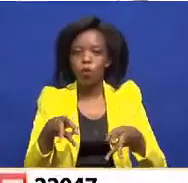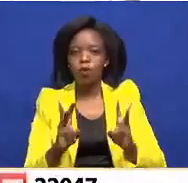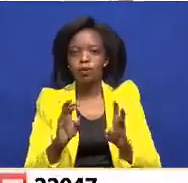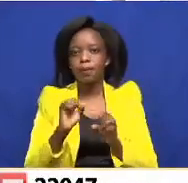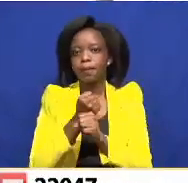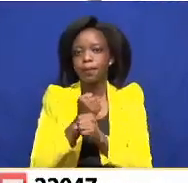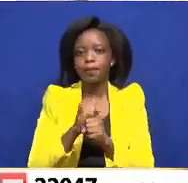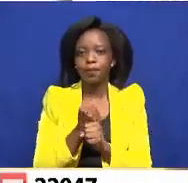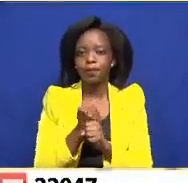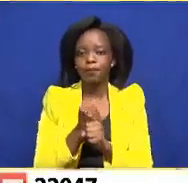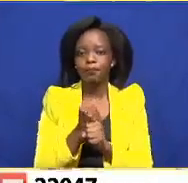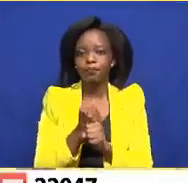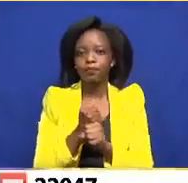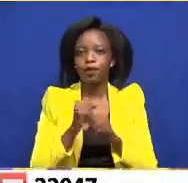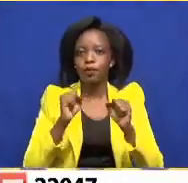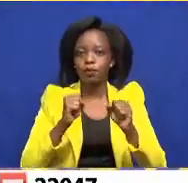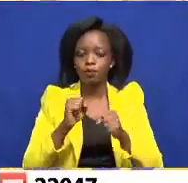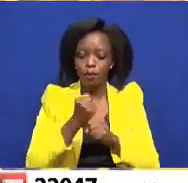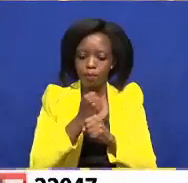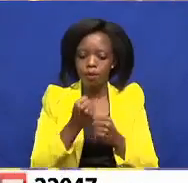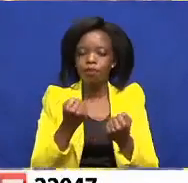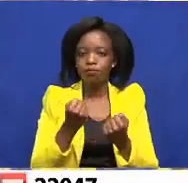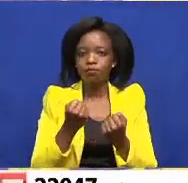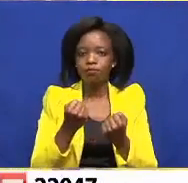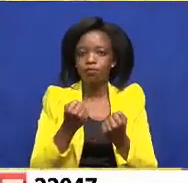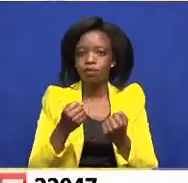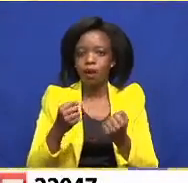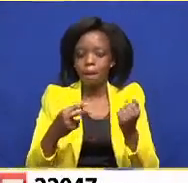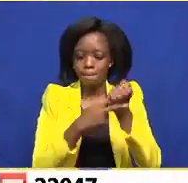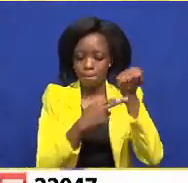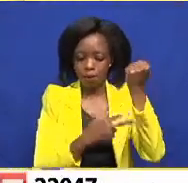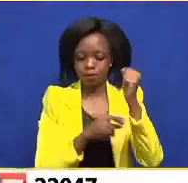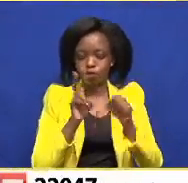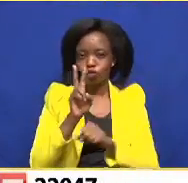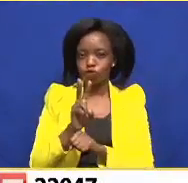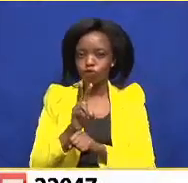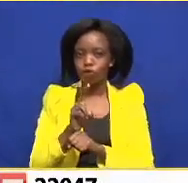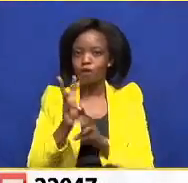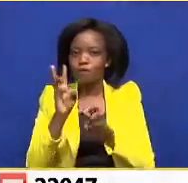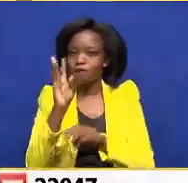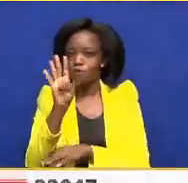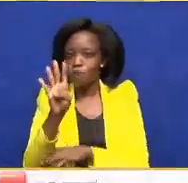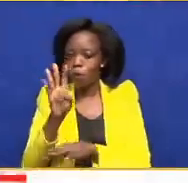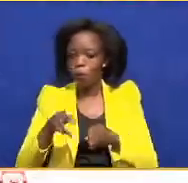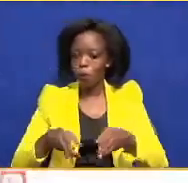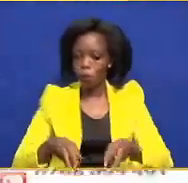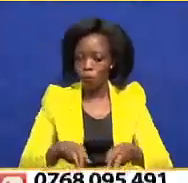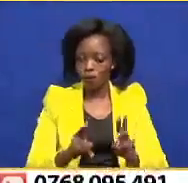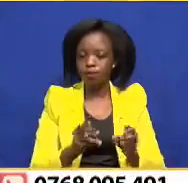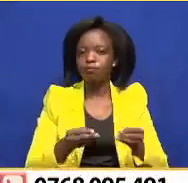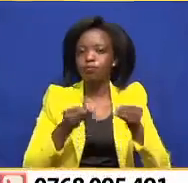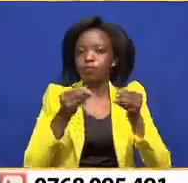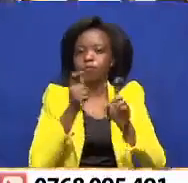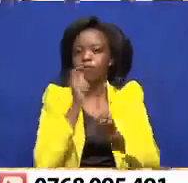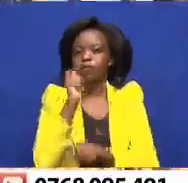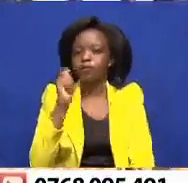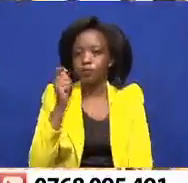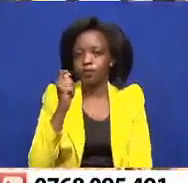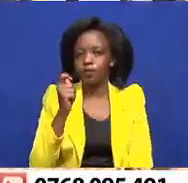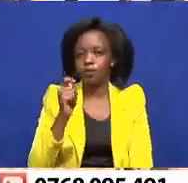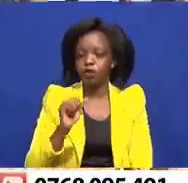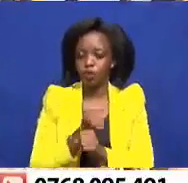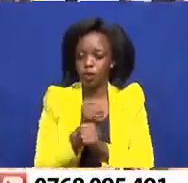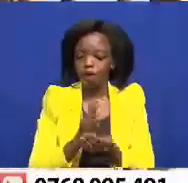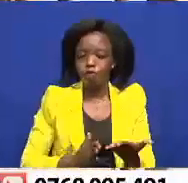Construction. Interways was to construct the Mangu and Wetaithe bridges, whereas Fourways was awarded the tender to construct the